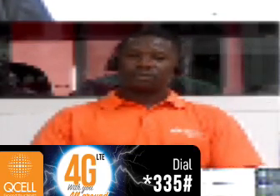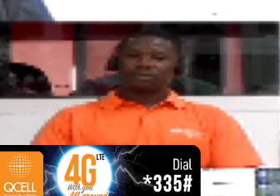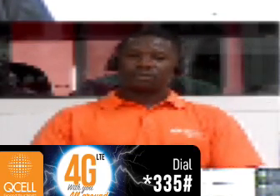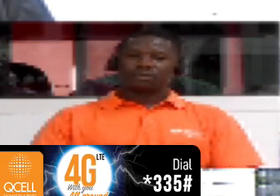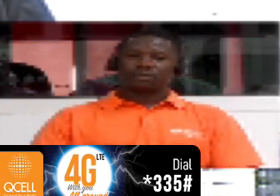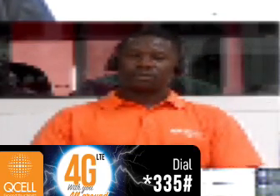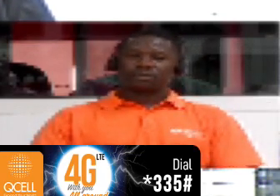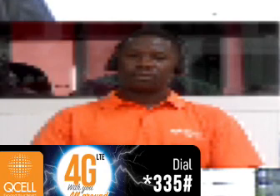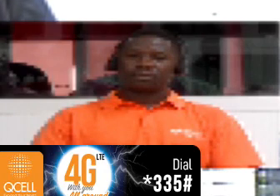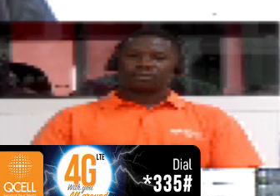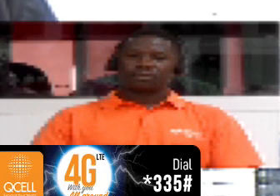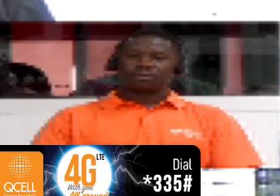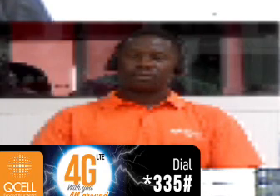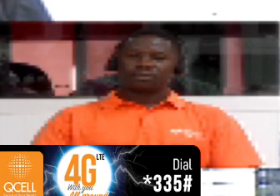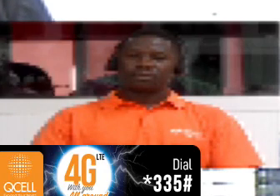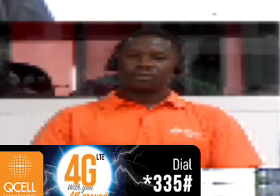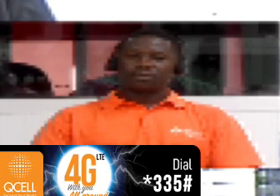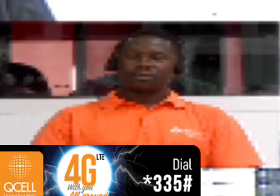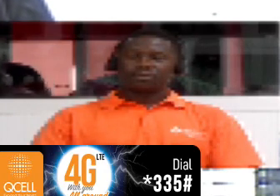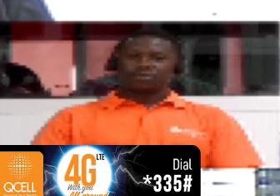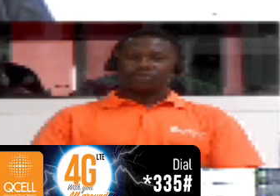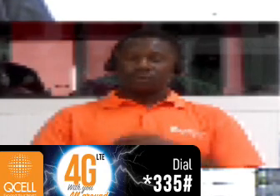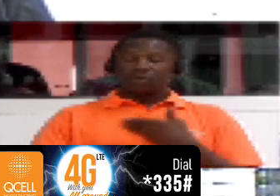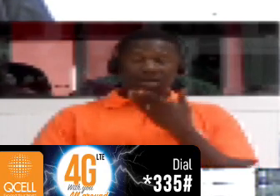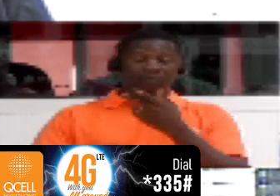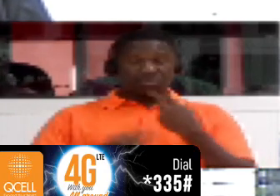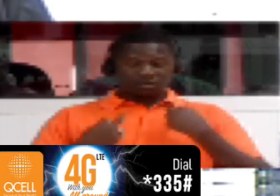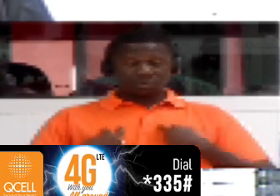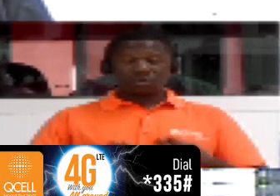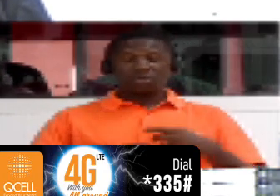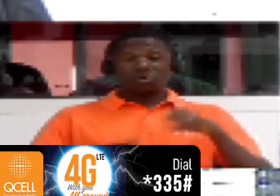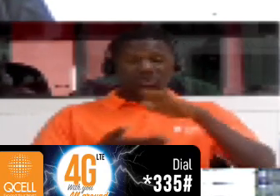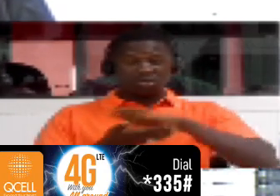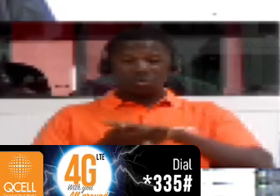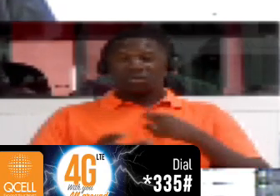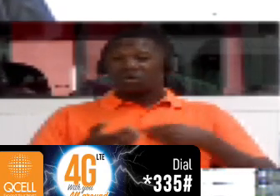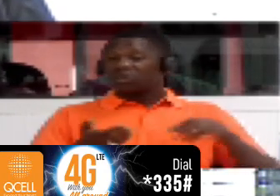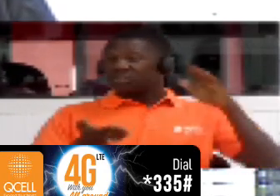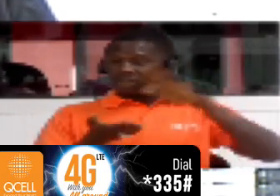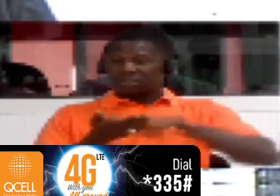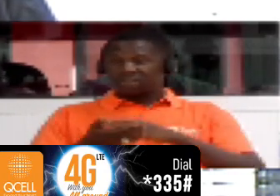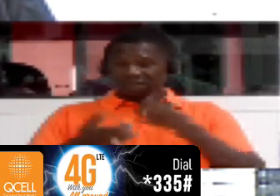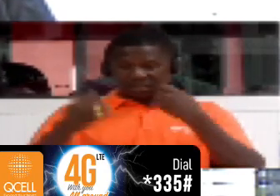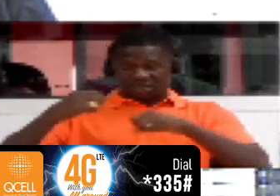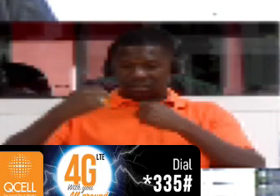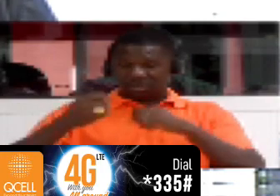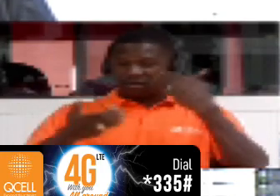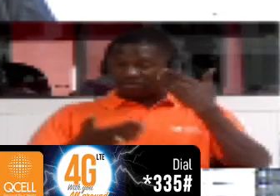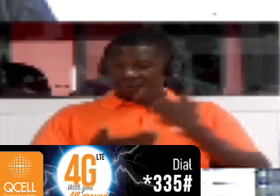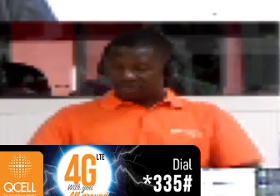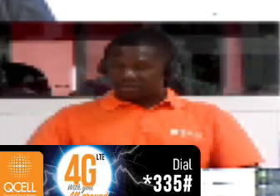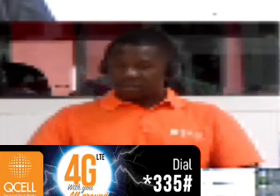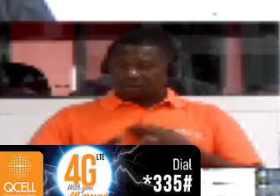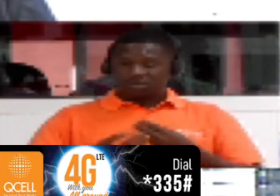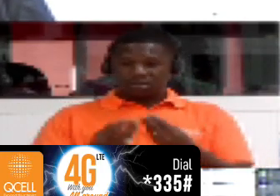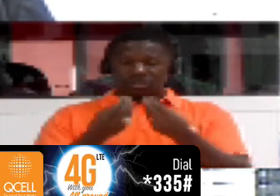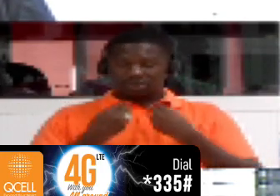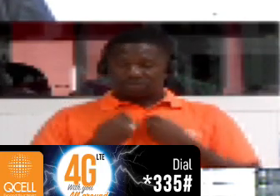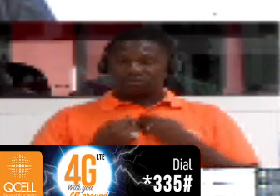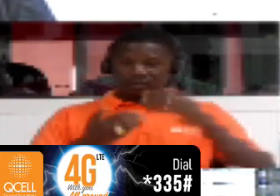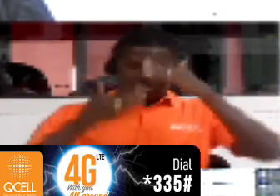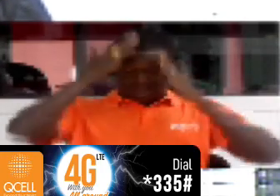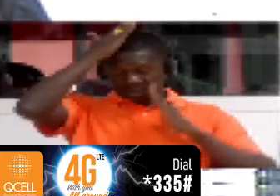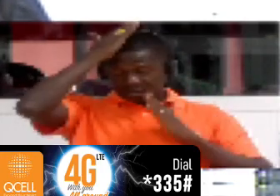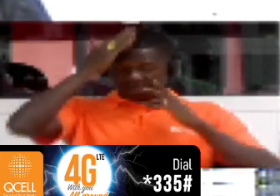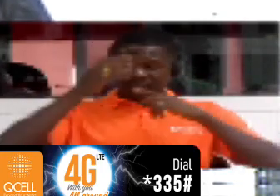inata uniform odi na mimu soldier uniform odi. I had those uniforms on until the orientation was completed. Then I was issued with military